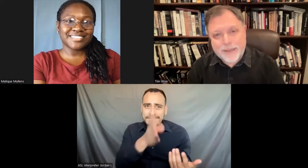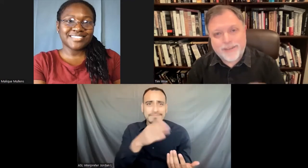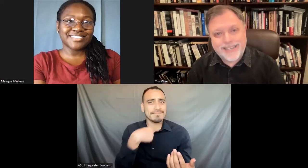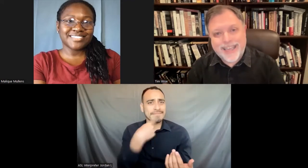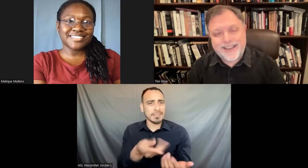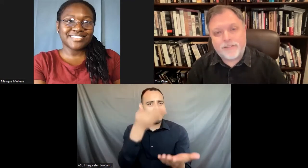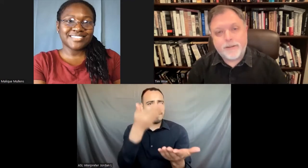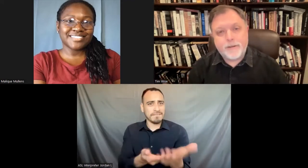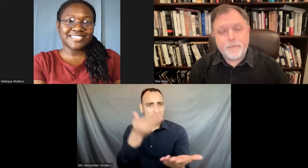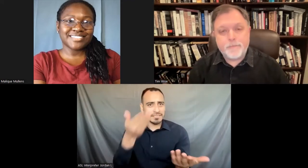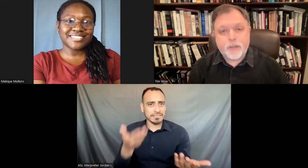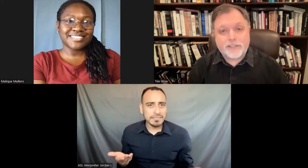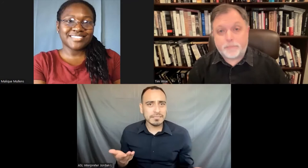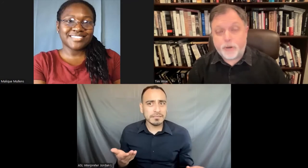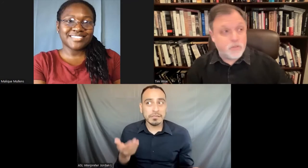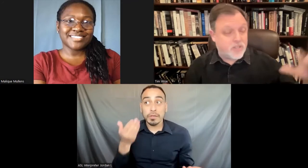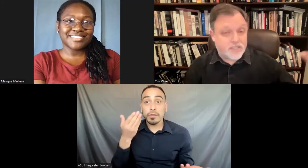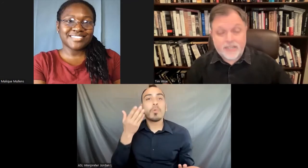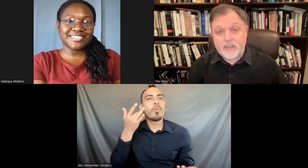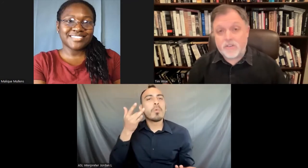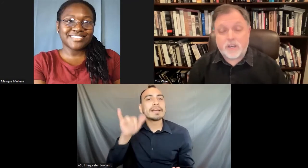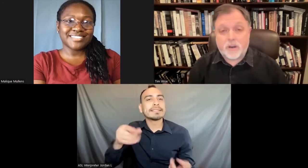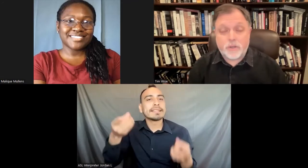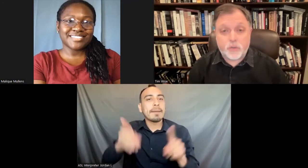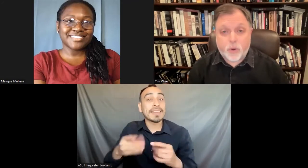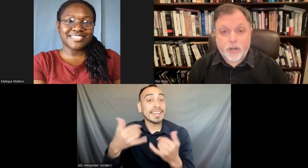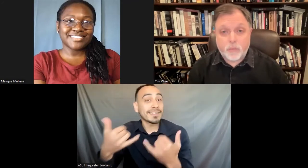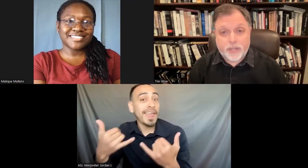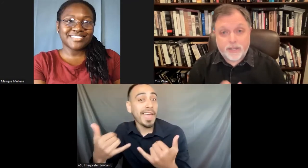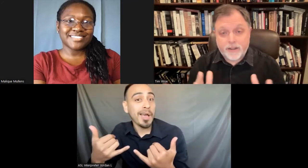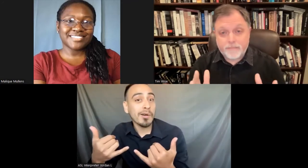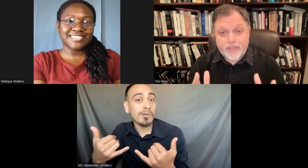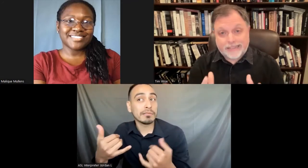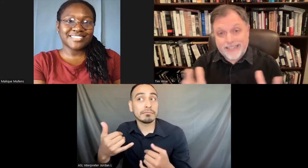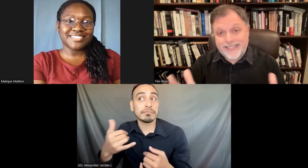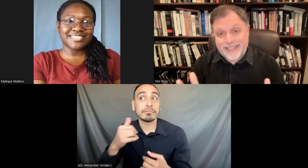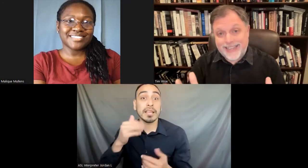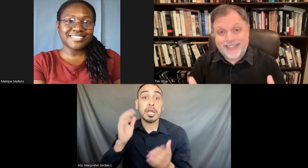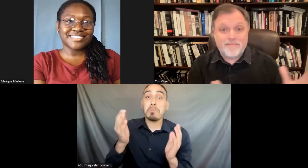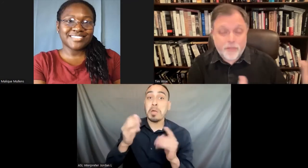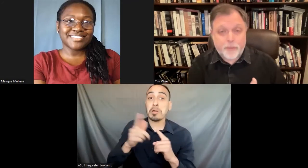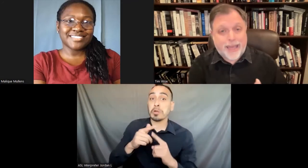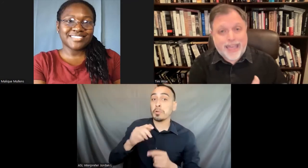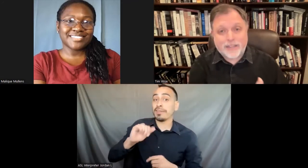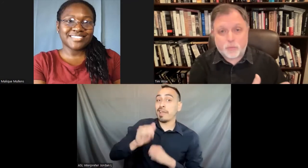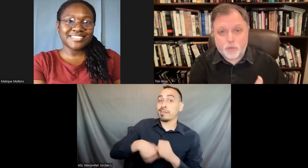this happening now, as opposed to 10 years ago and 20, when at least